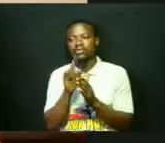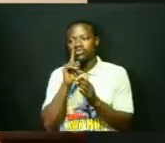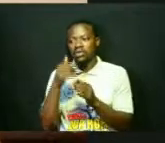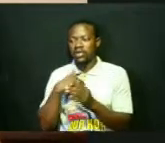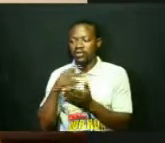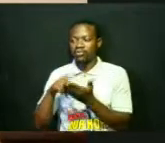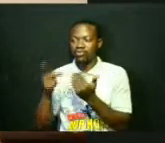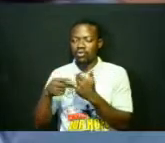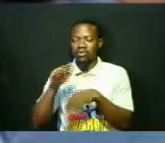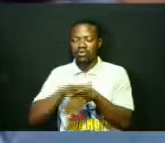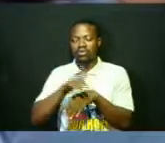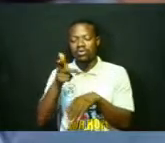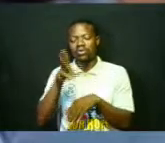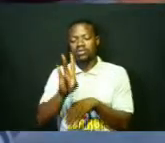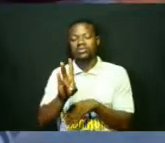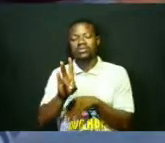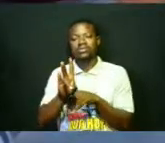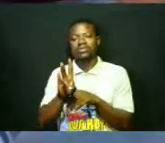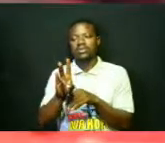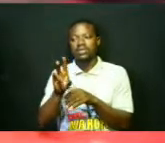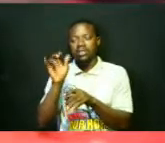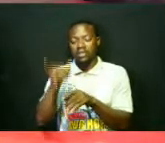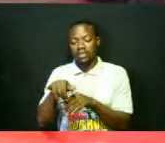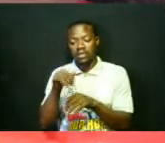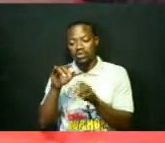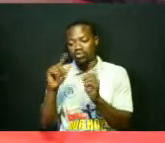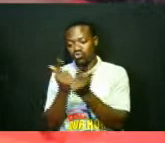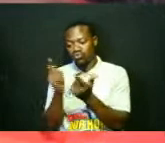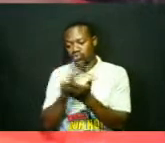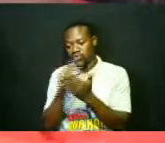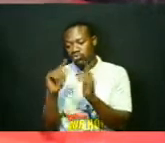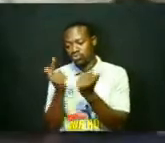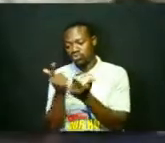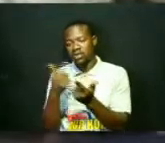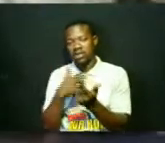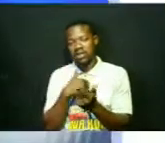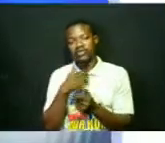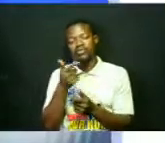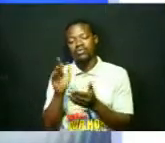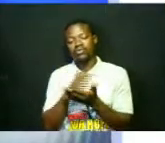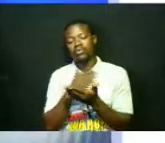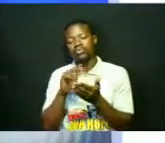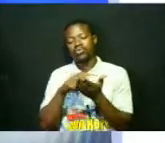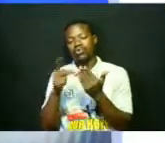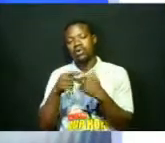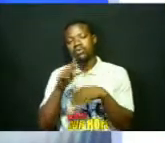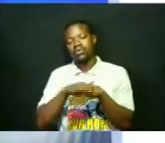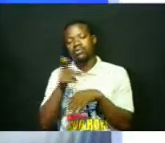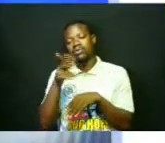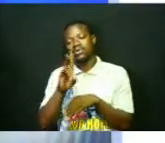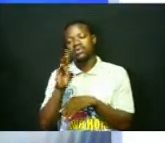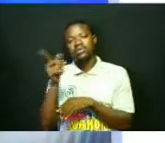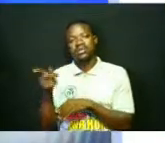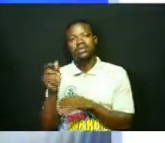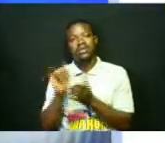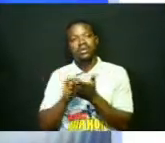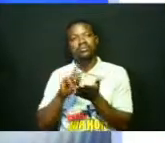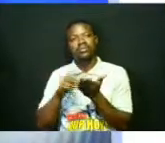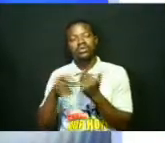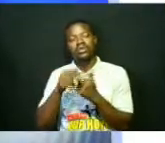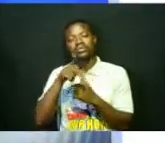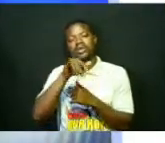the 27th. It's called Extravagant Praise. I want to just announce they will be holding the program